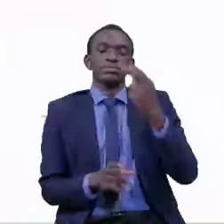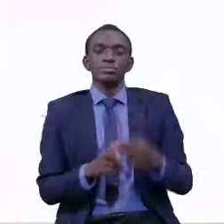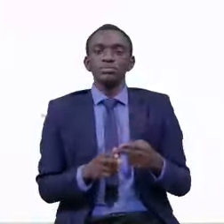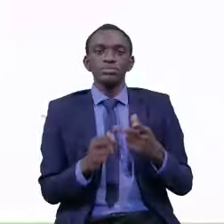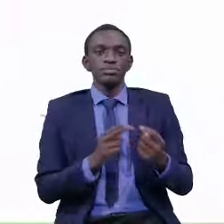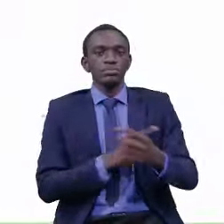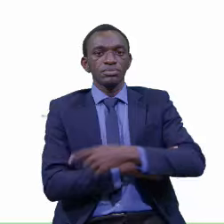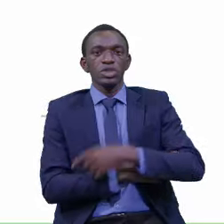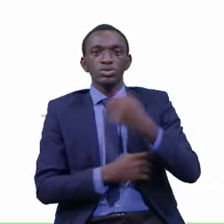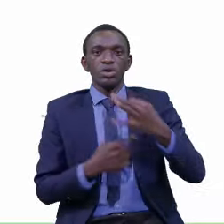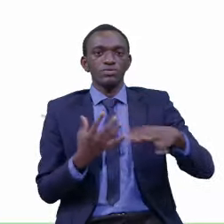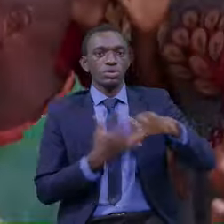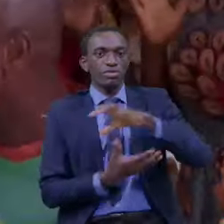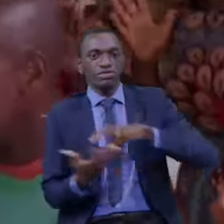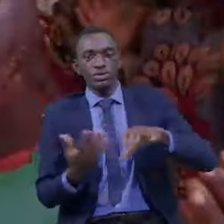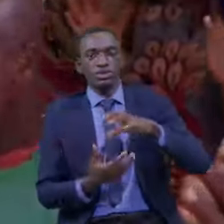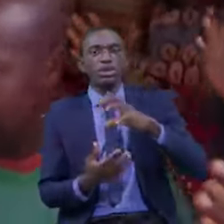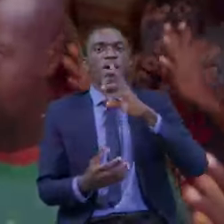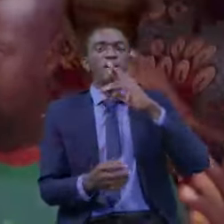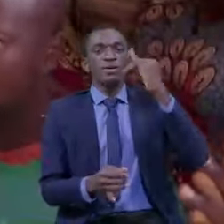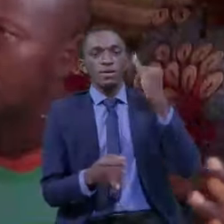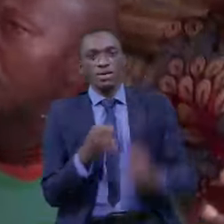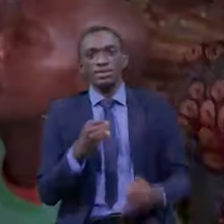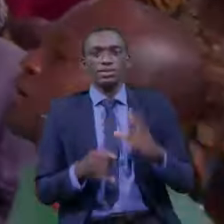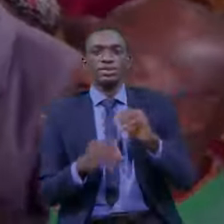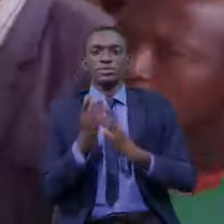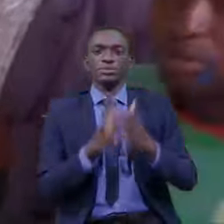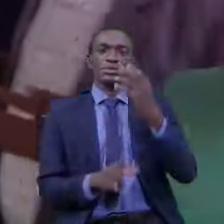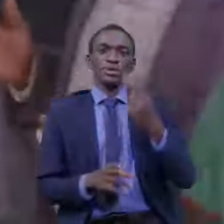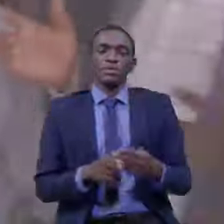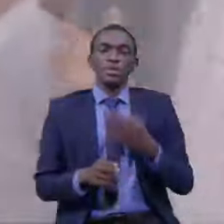confusion are ended. And